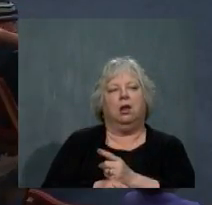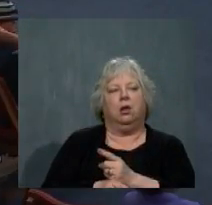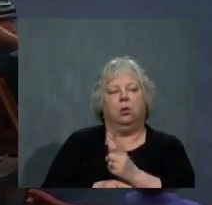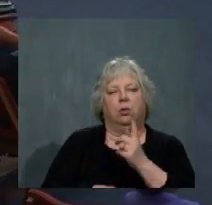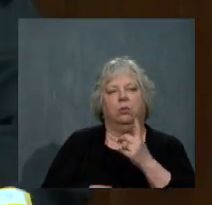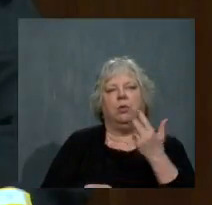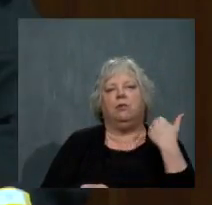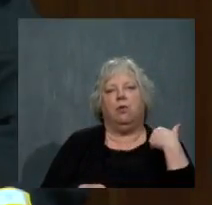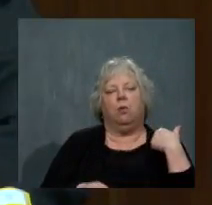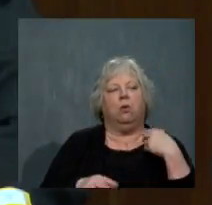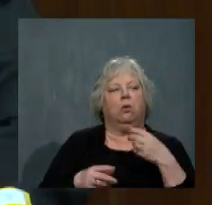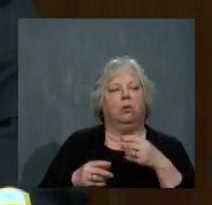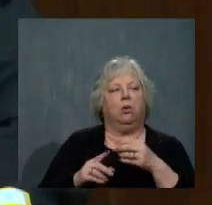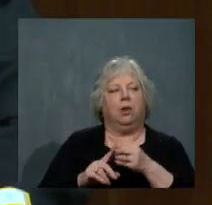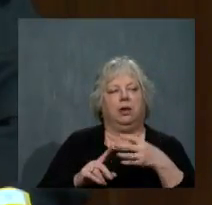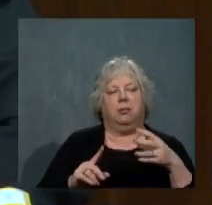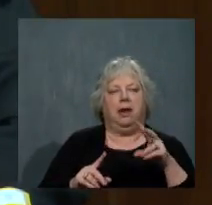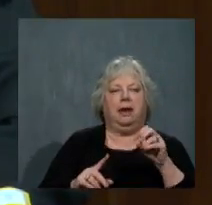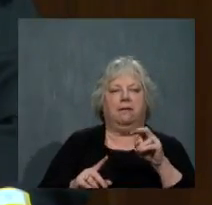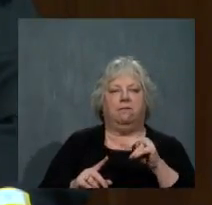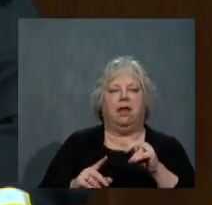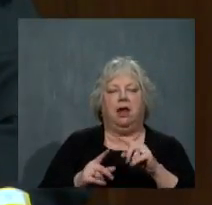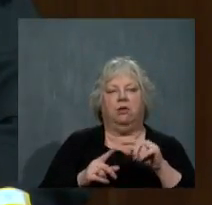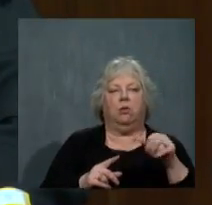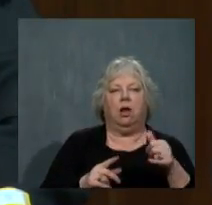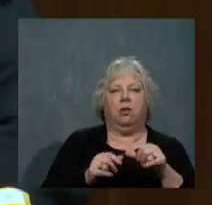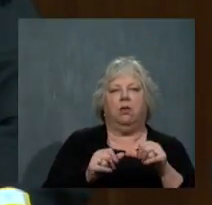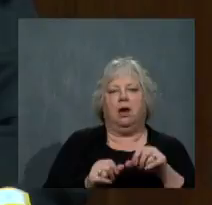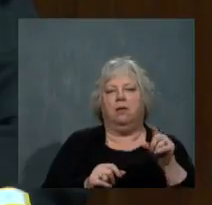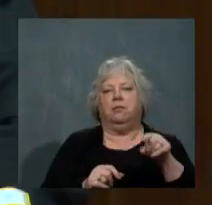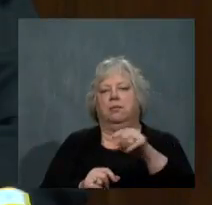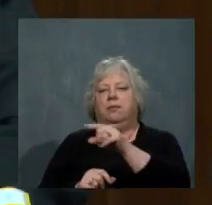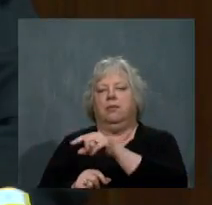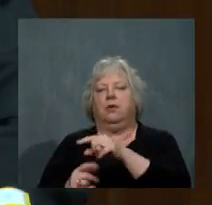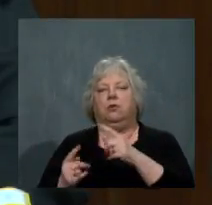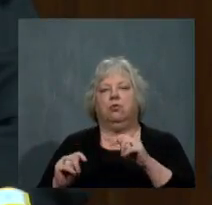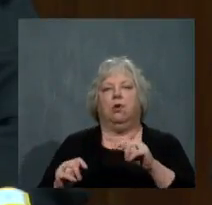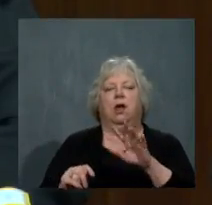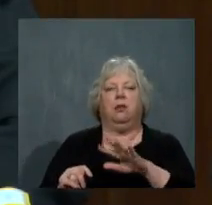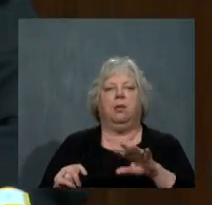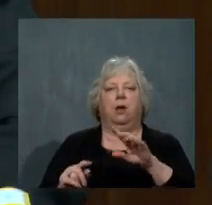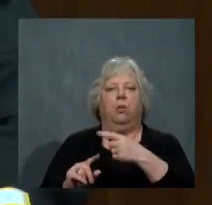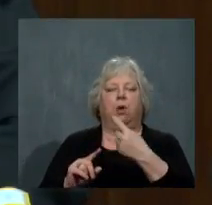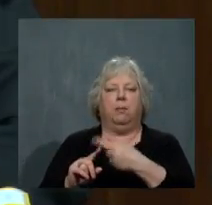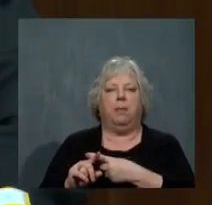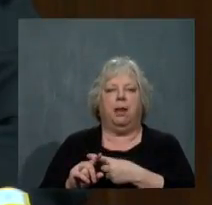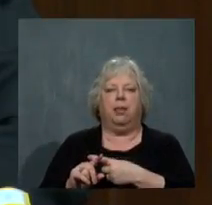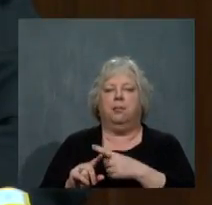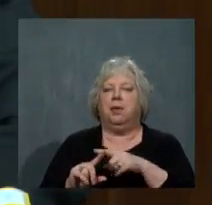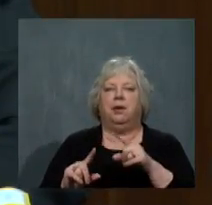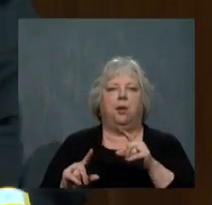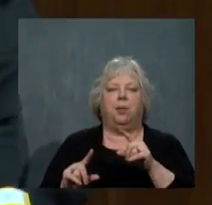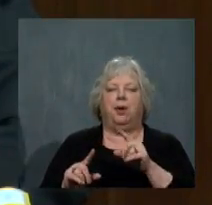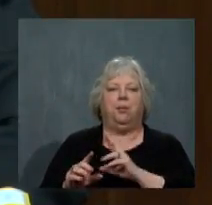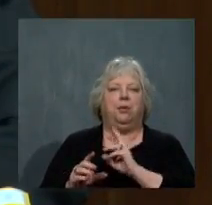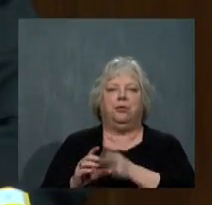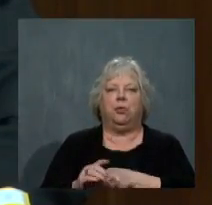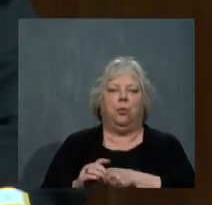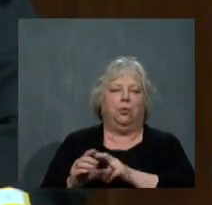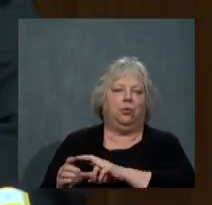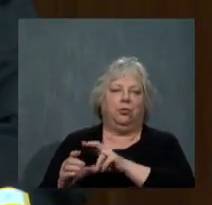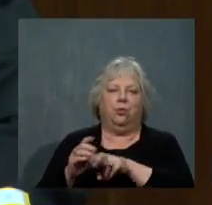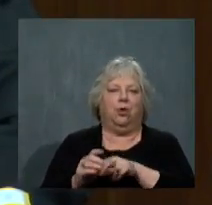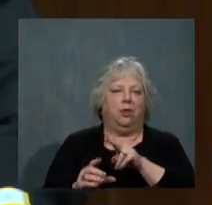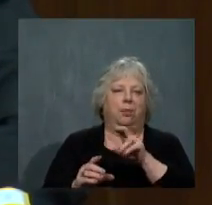extend van services to other areas of the city to try. We did it for about a month. And when no one was being picked up to take to